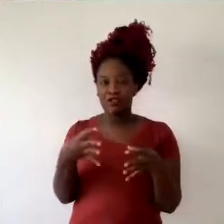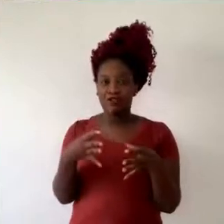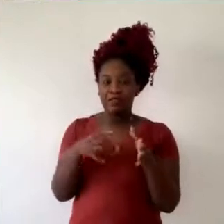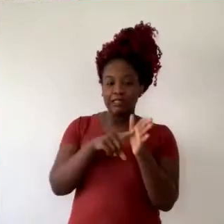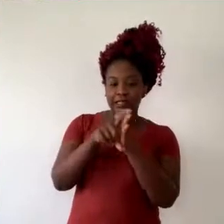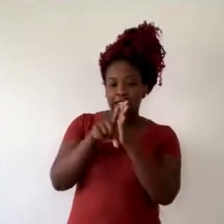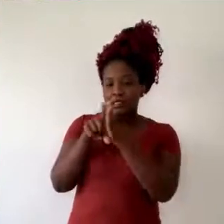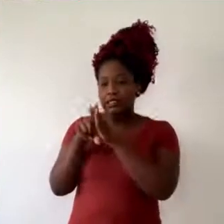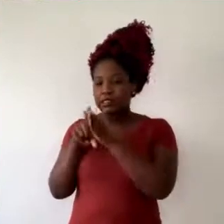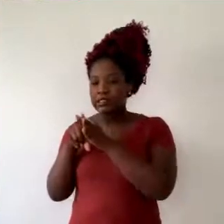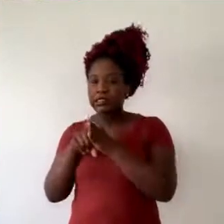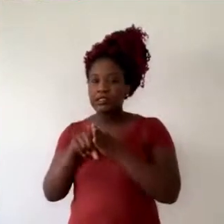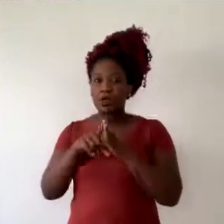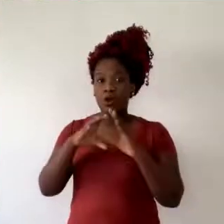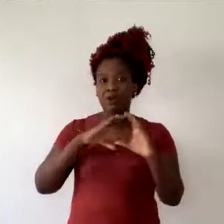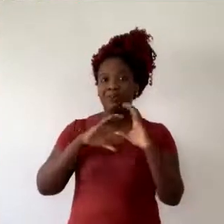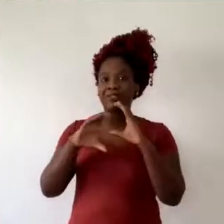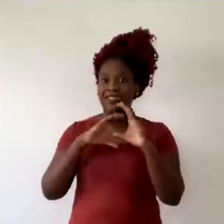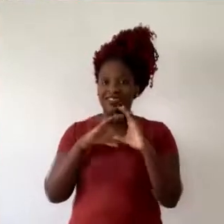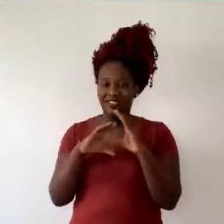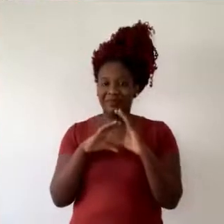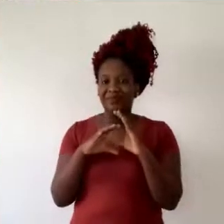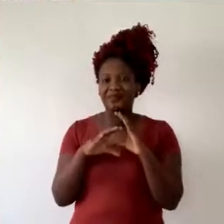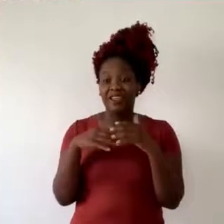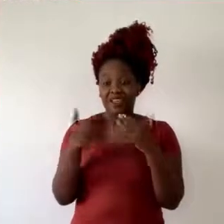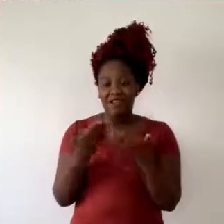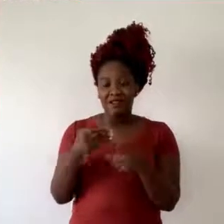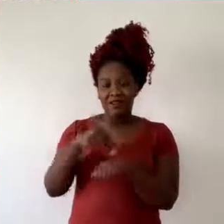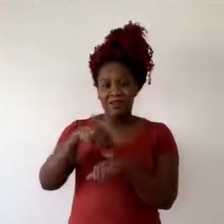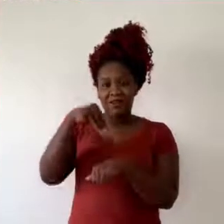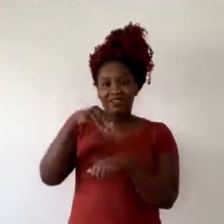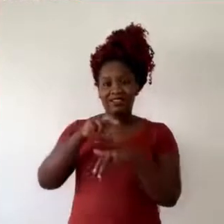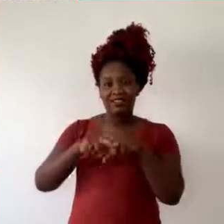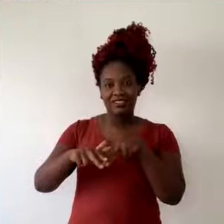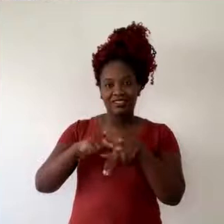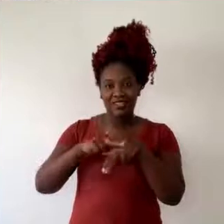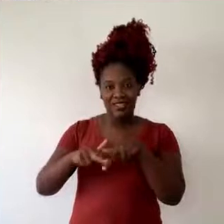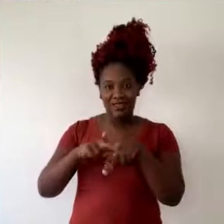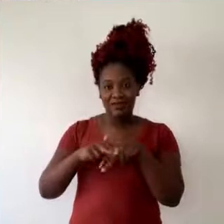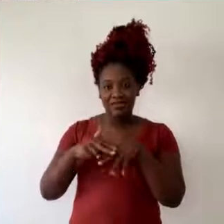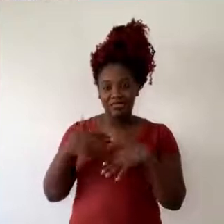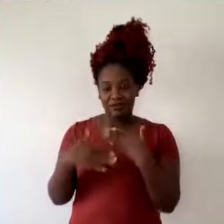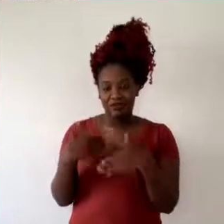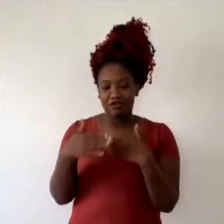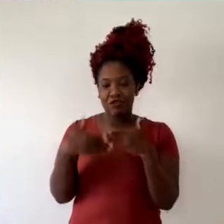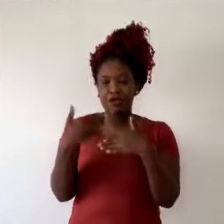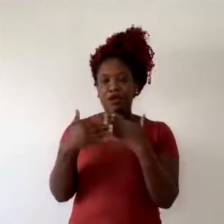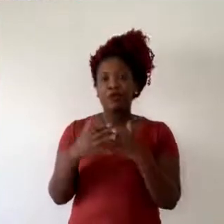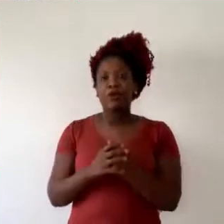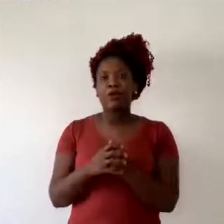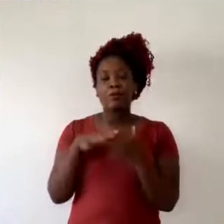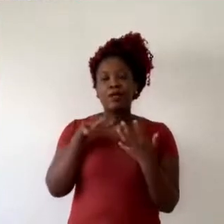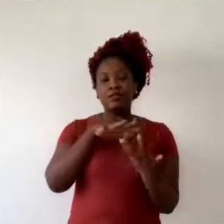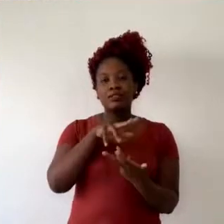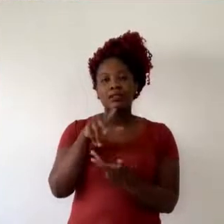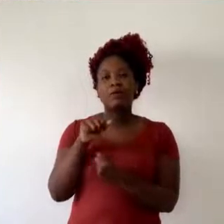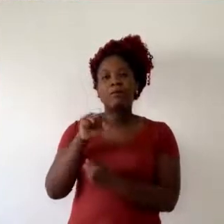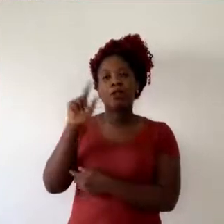this universe through investigation, communication, and innovation. She's got a master's degree in gender development and